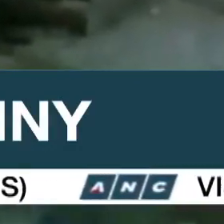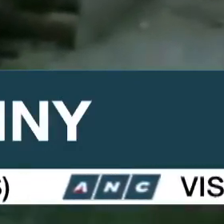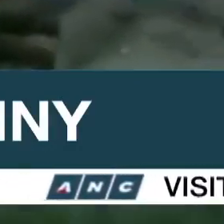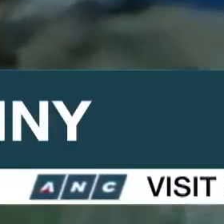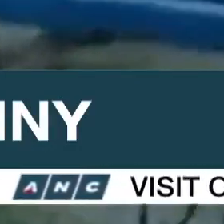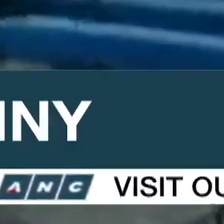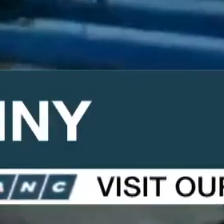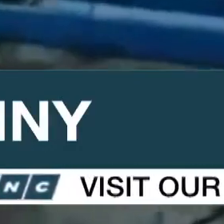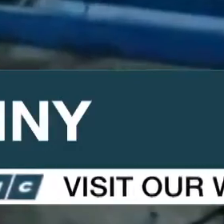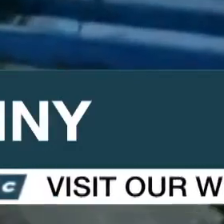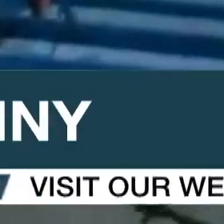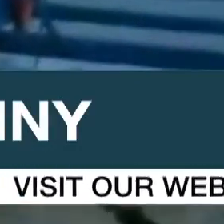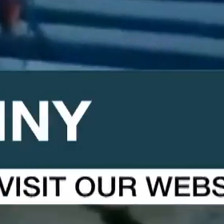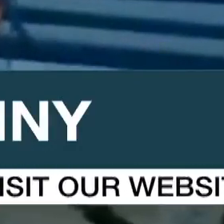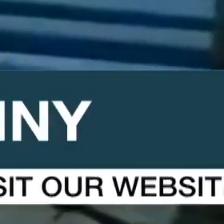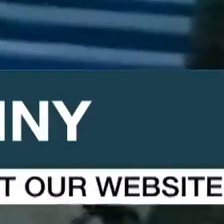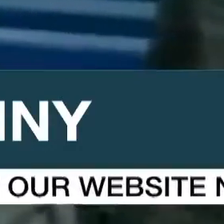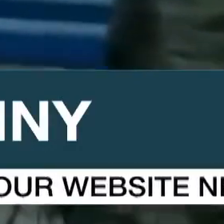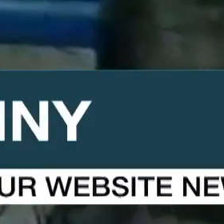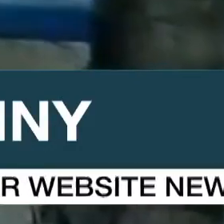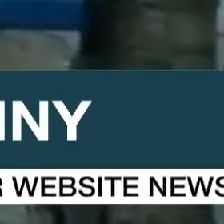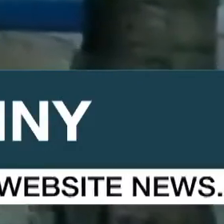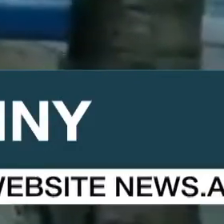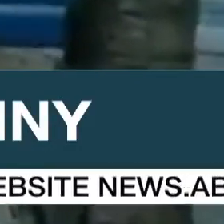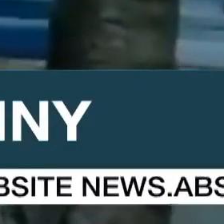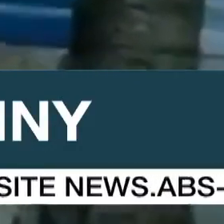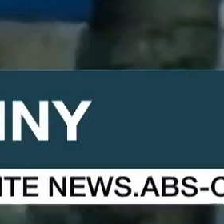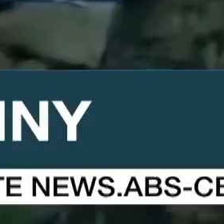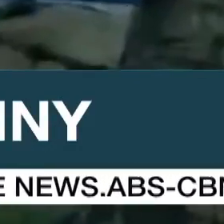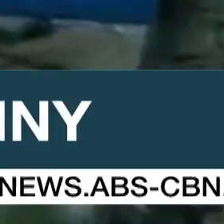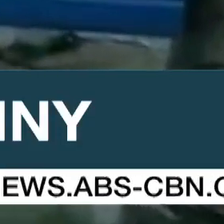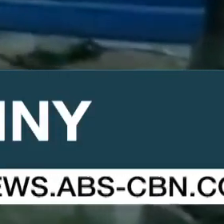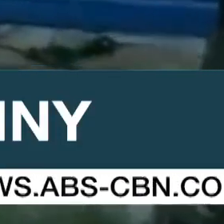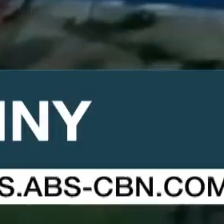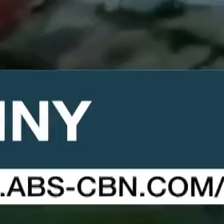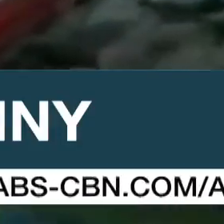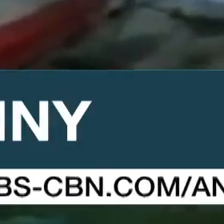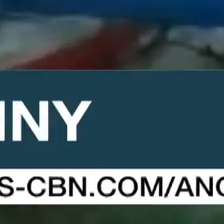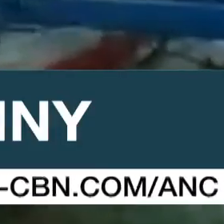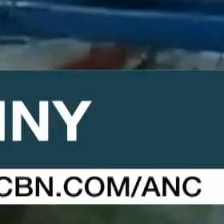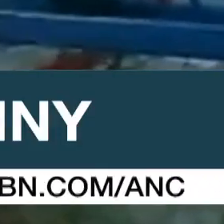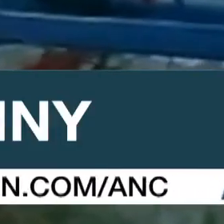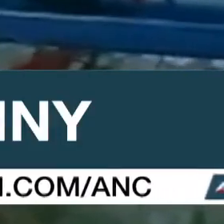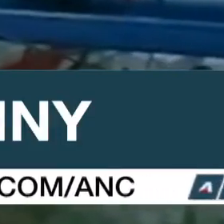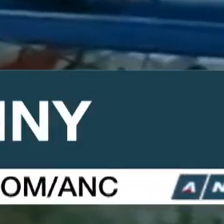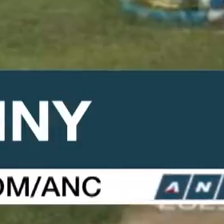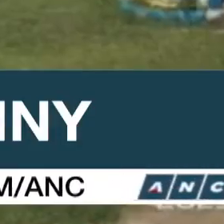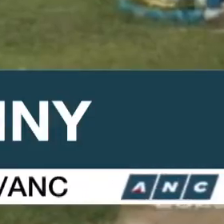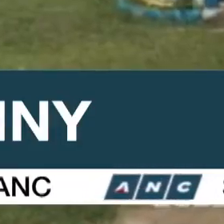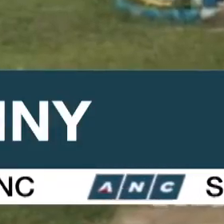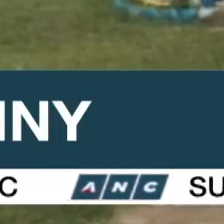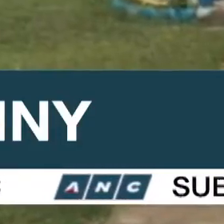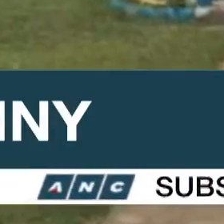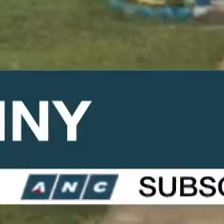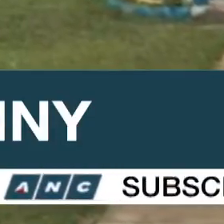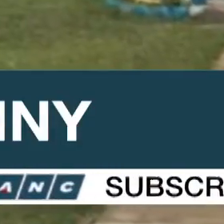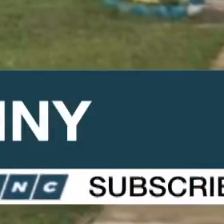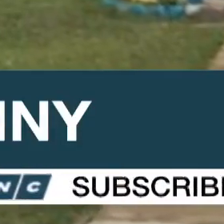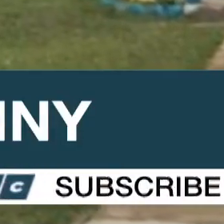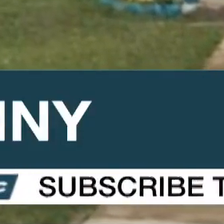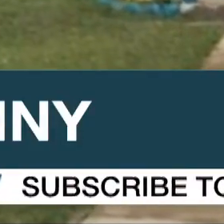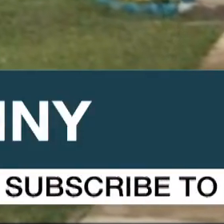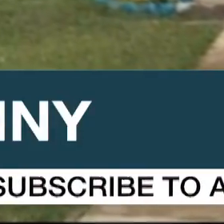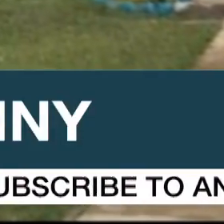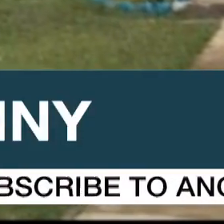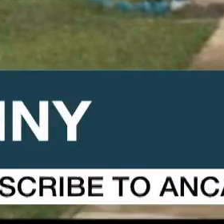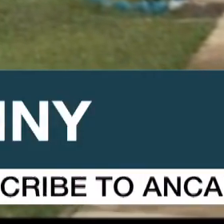Cagawad J.O. Arirao, operators and fishermen in the coastal town of Calayan have strategically positioned and secured their boats